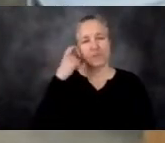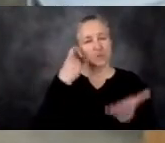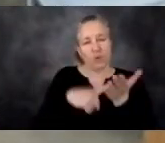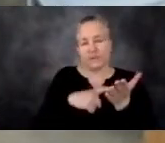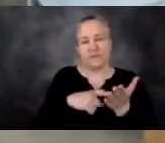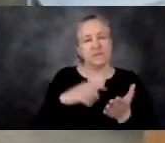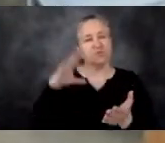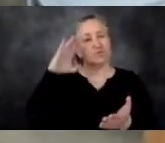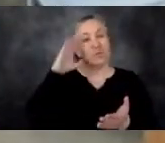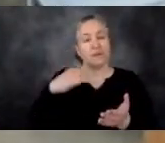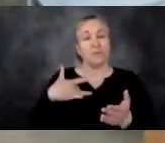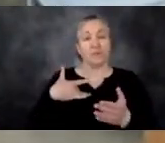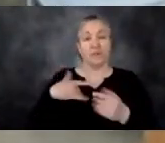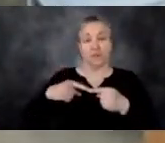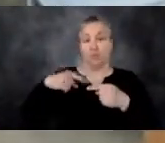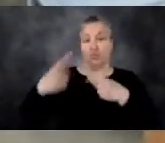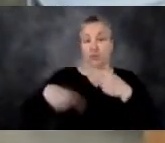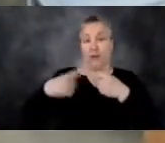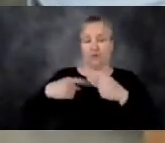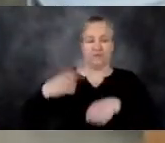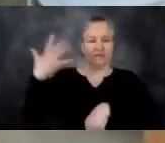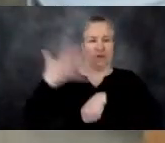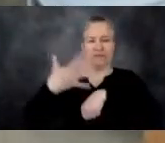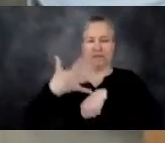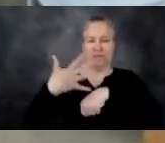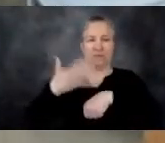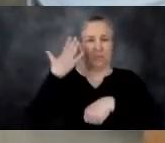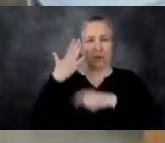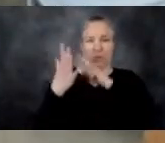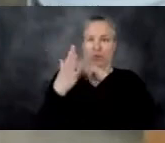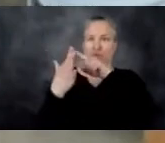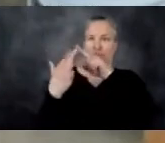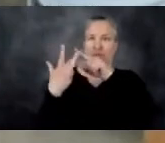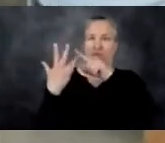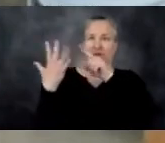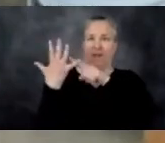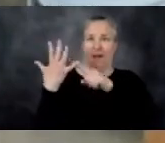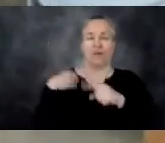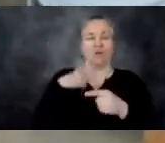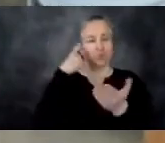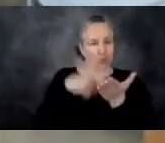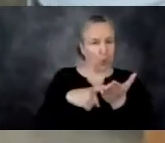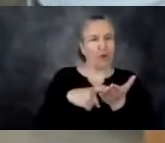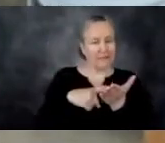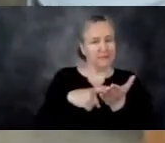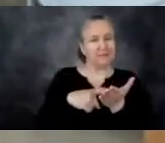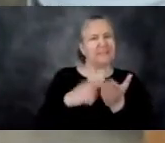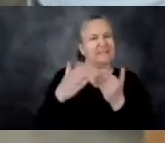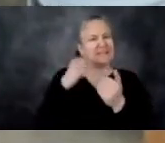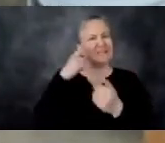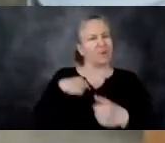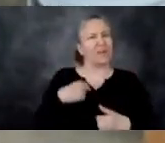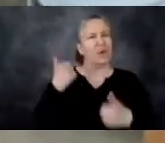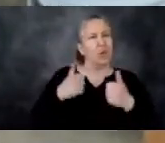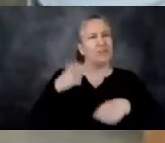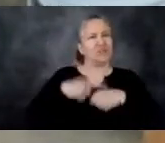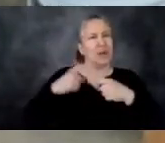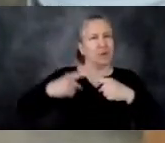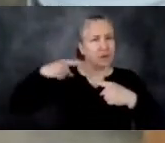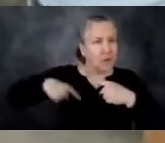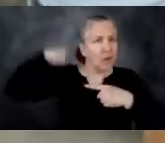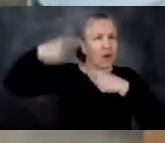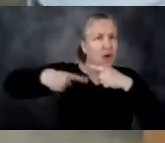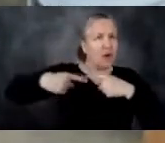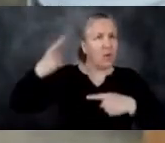do five rounds of box breathing because I have five fingers, and I find that it's easy for me to track like what round am I on in the middle